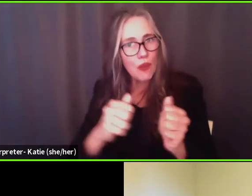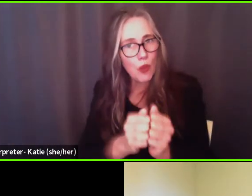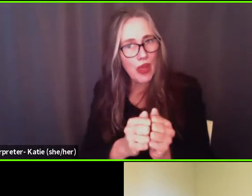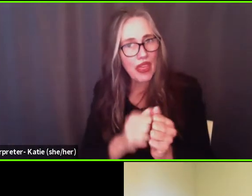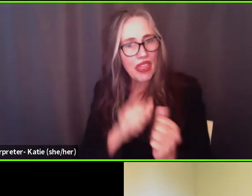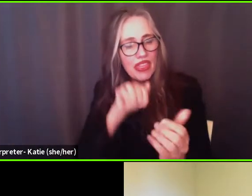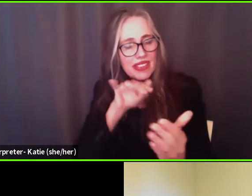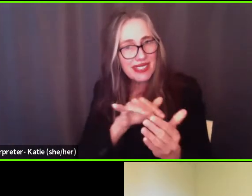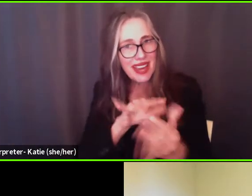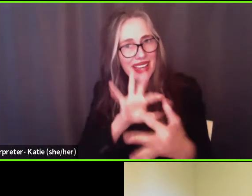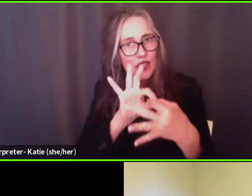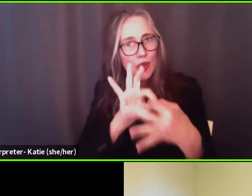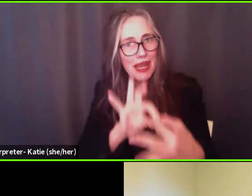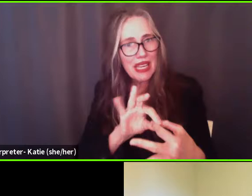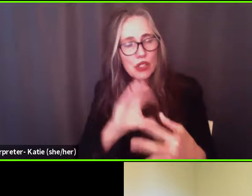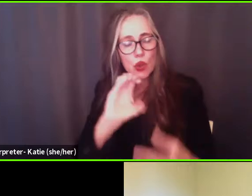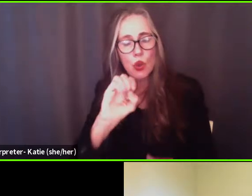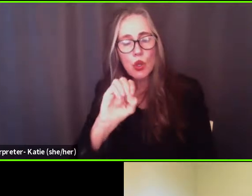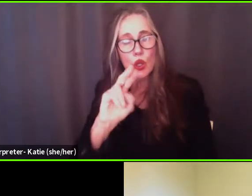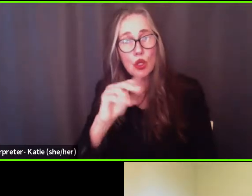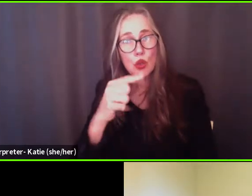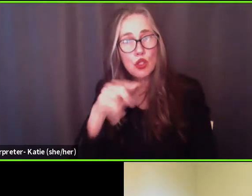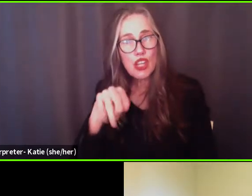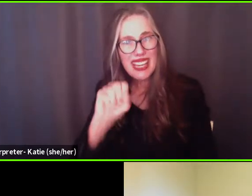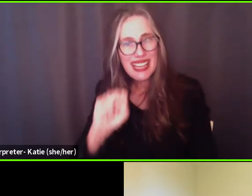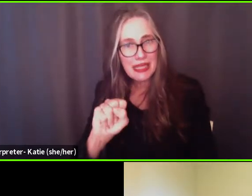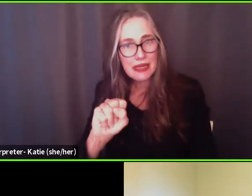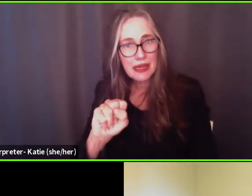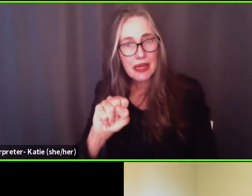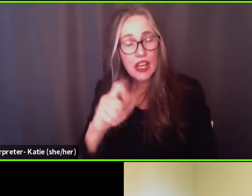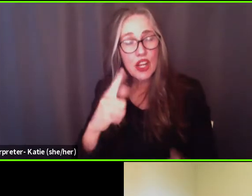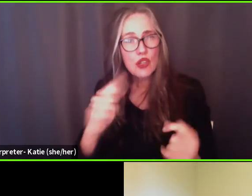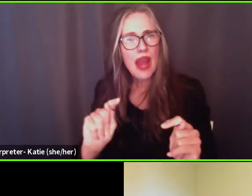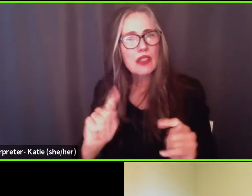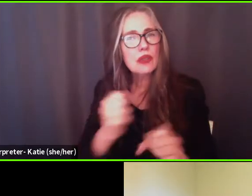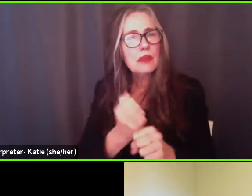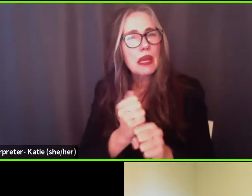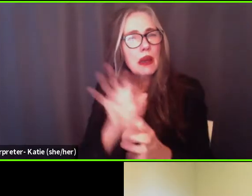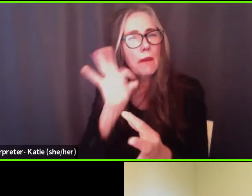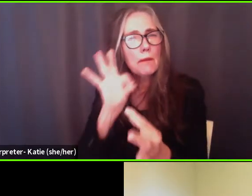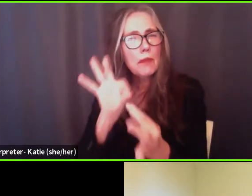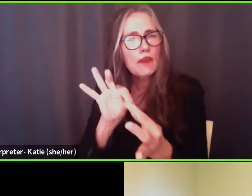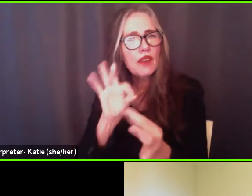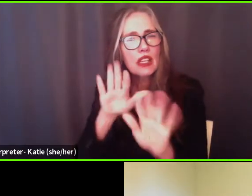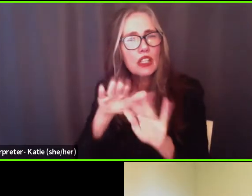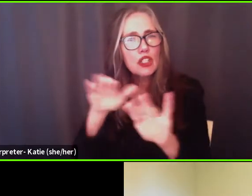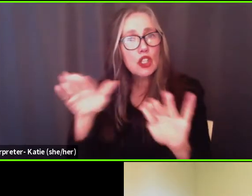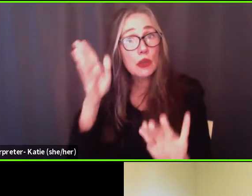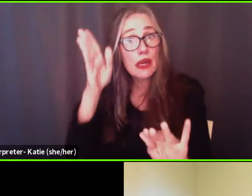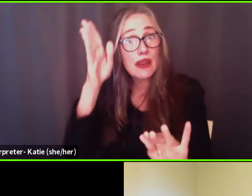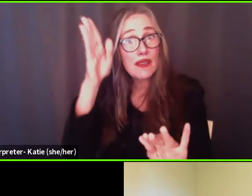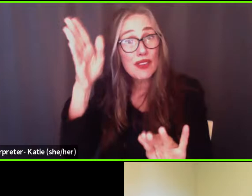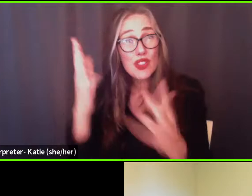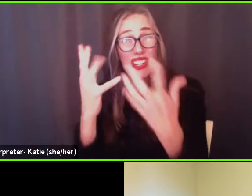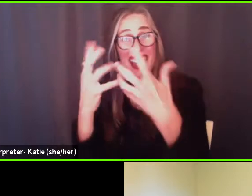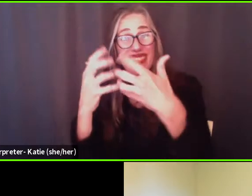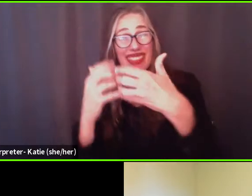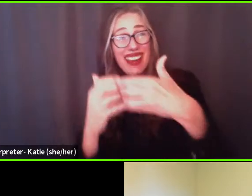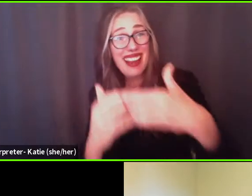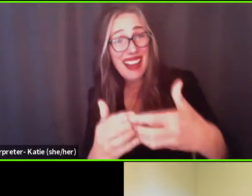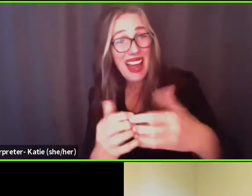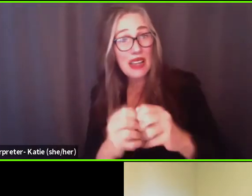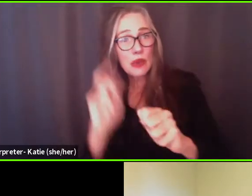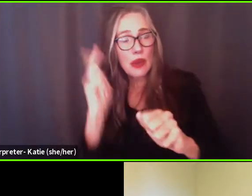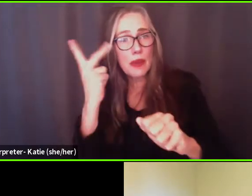design a future uh future children with specific traits that align with our specific social and political imaginations